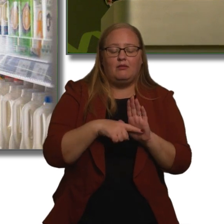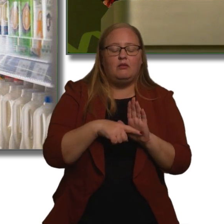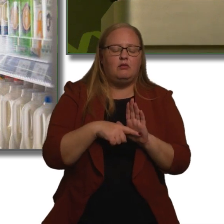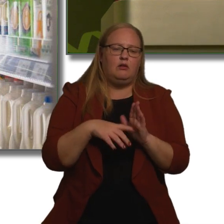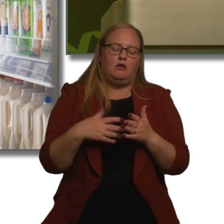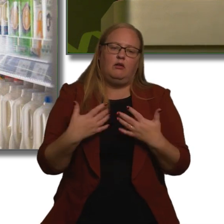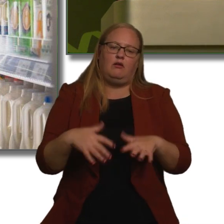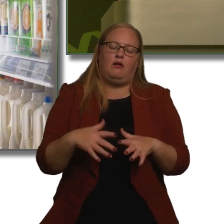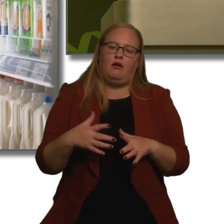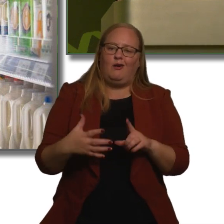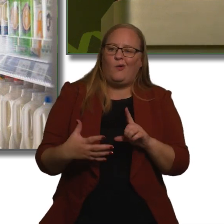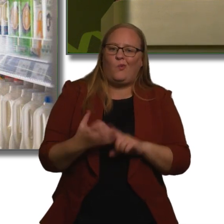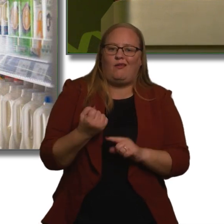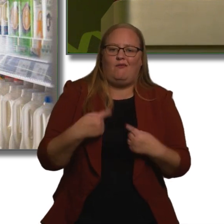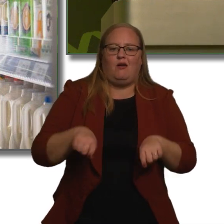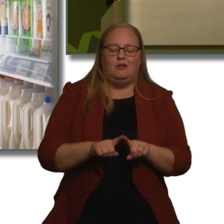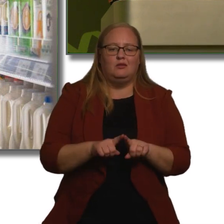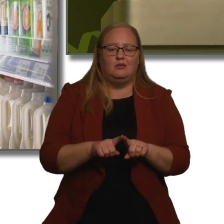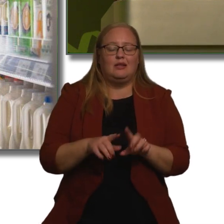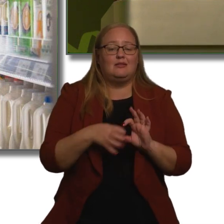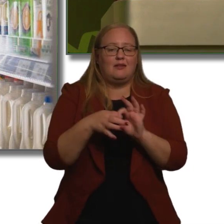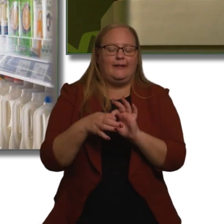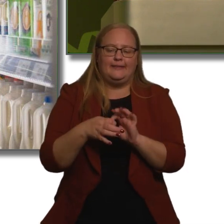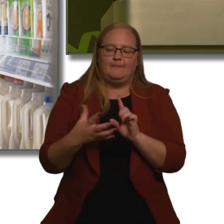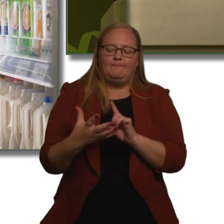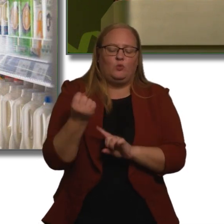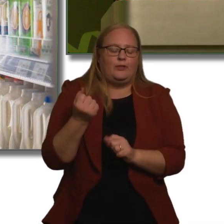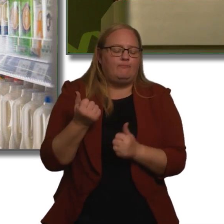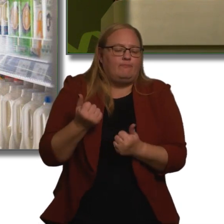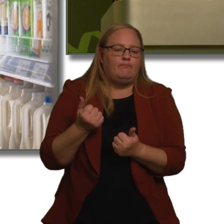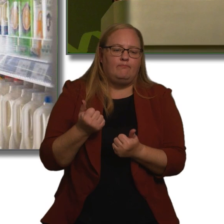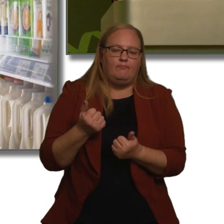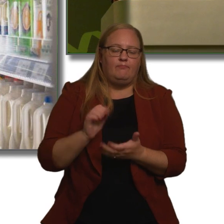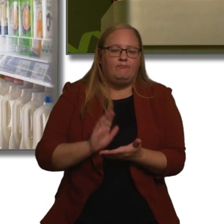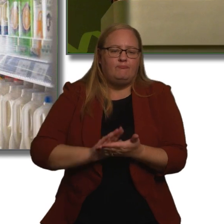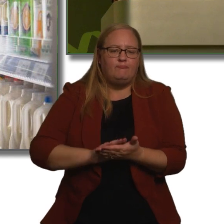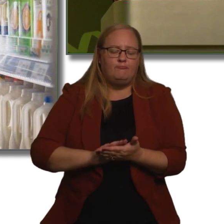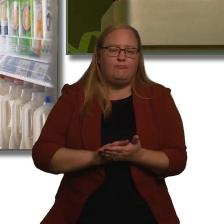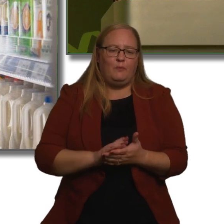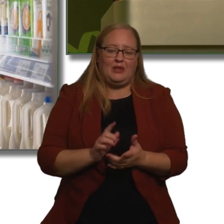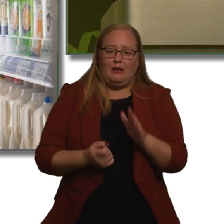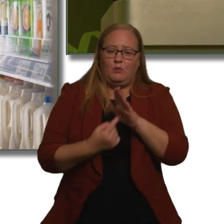It's a huge win for our society and, most importantly, for our colleagues.